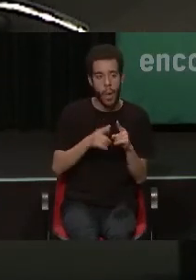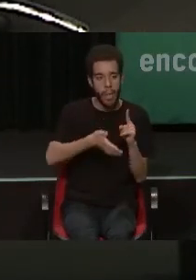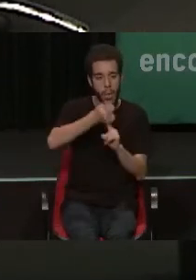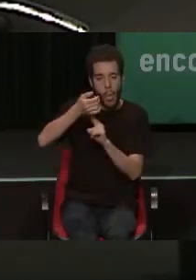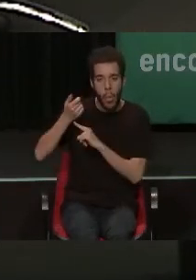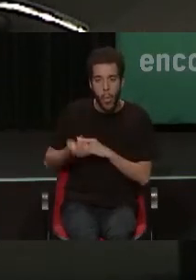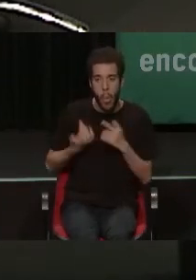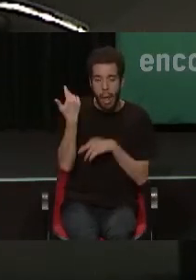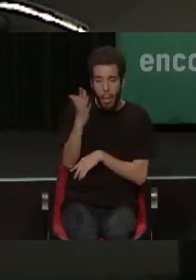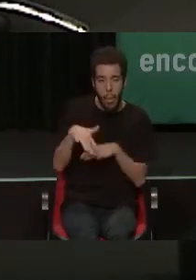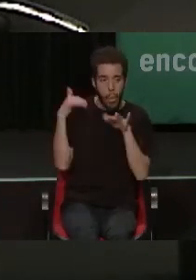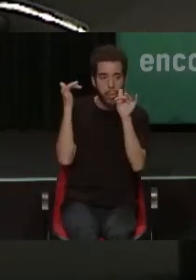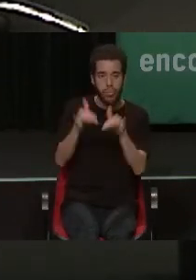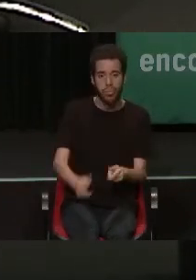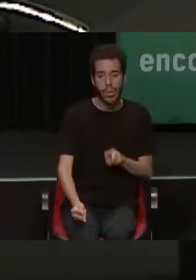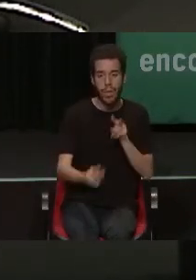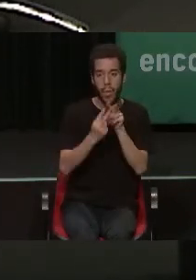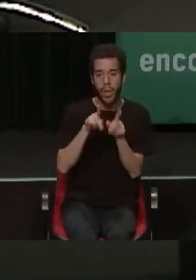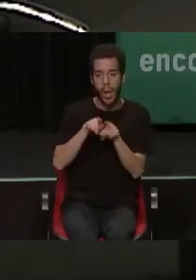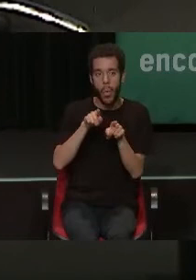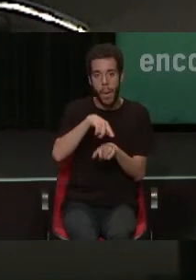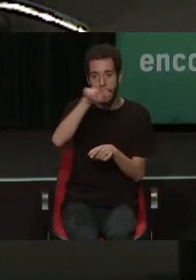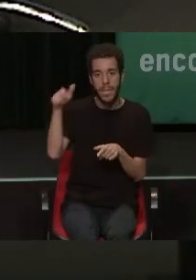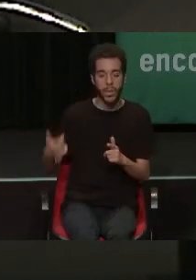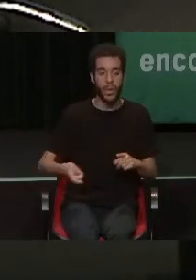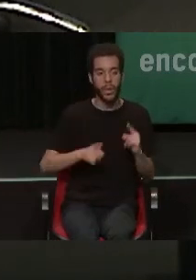meetings, which is to put together people from different